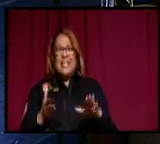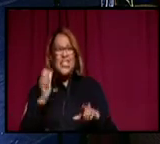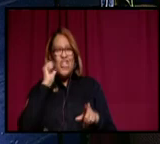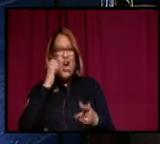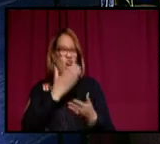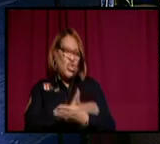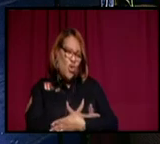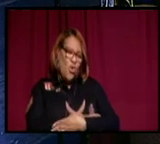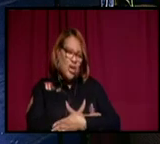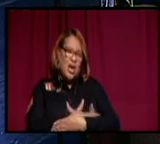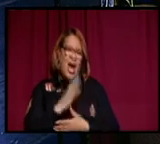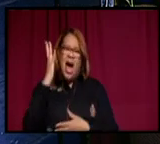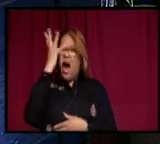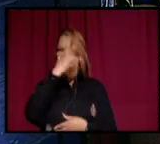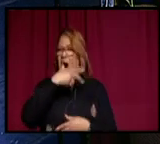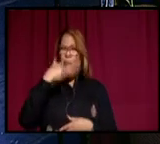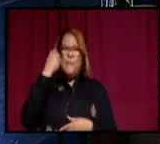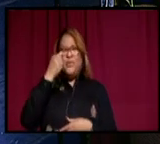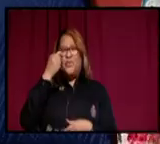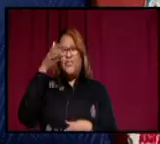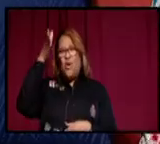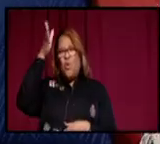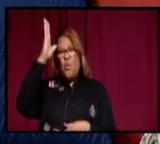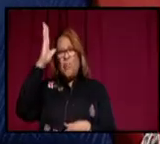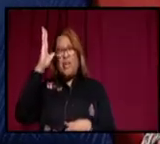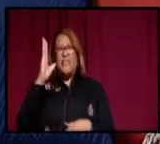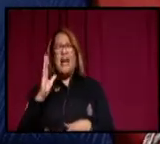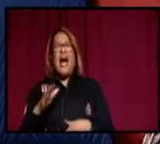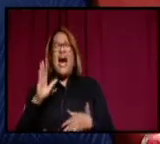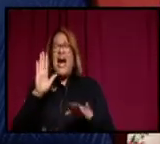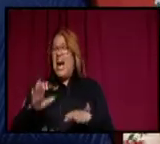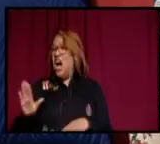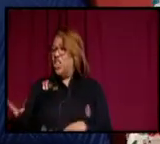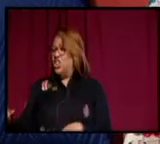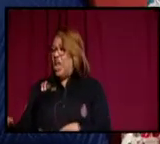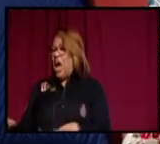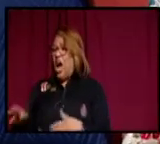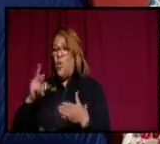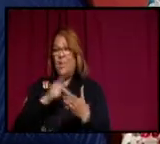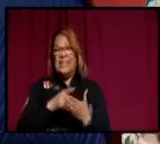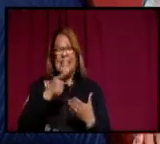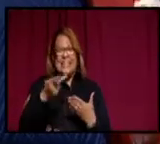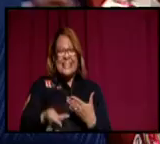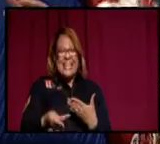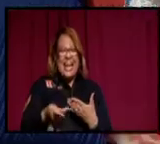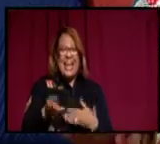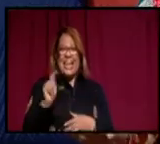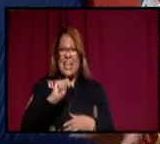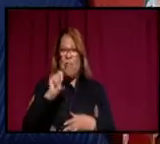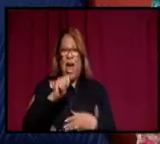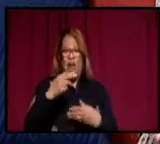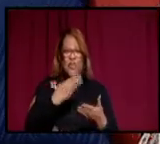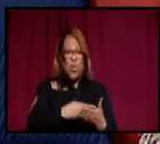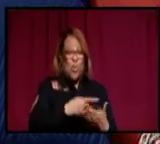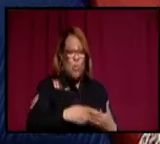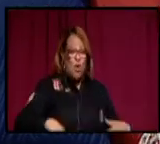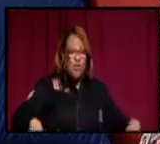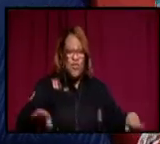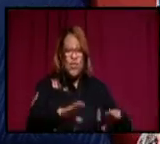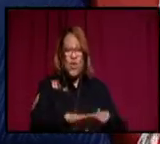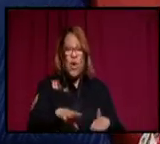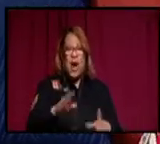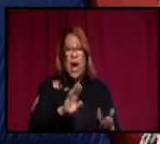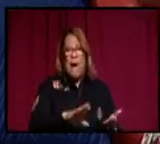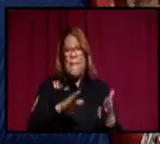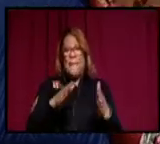a beautiful woman of God that walked in the room and her child was laying in the bathroom floor, passed out, and she then discovered